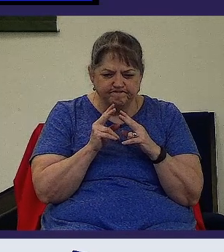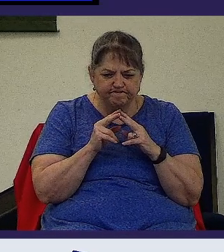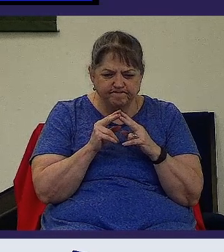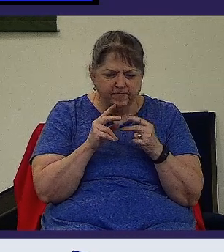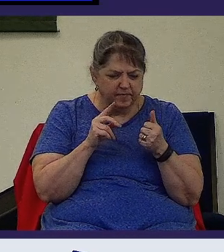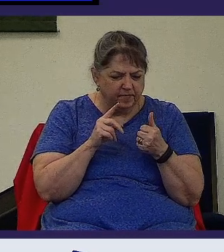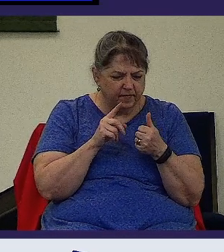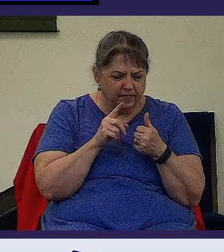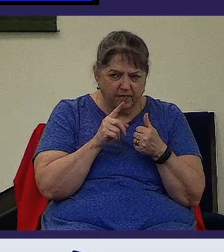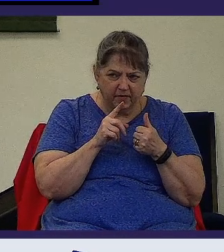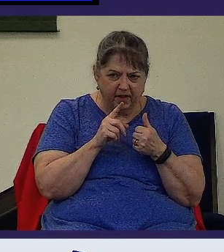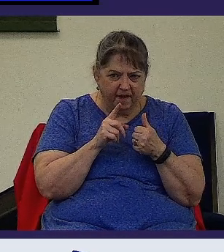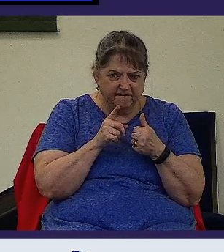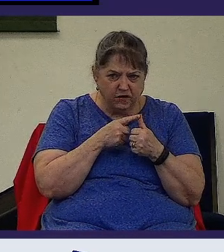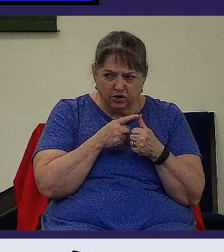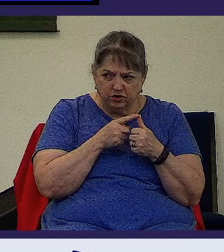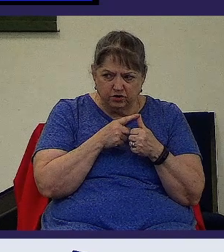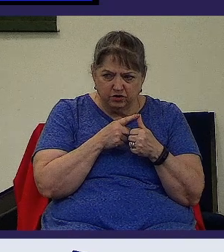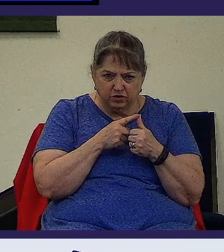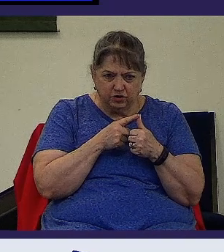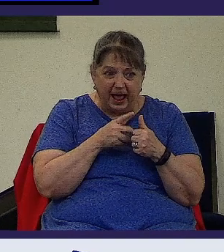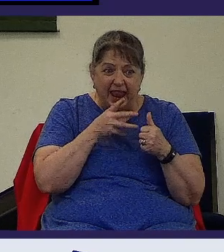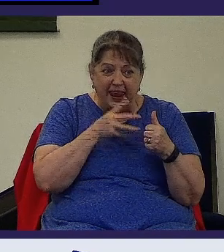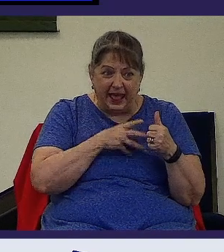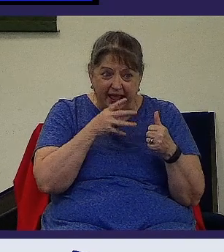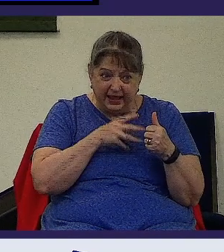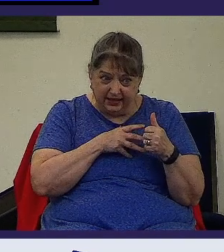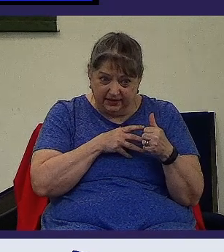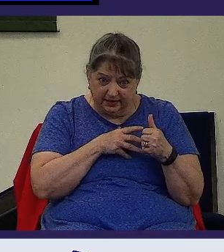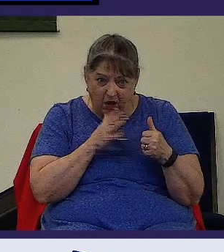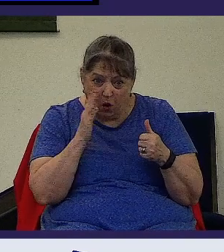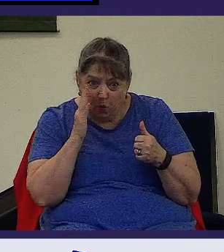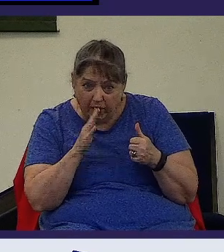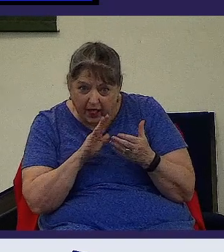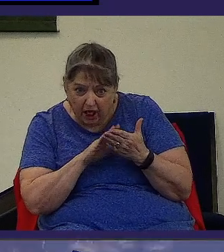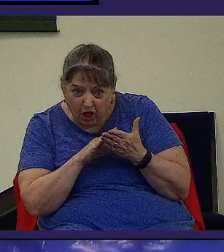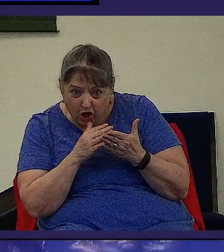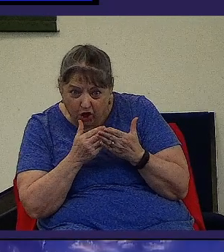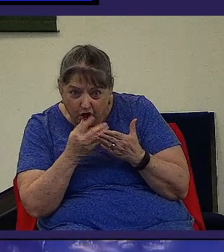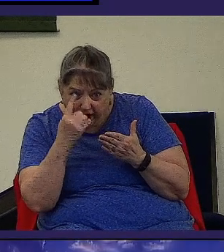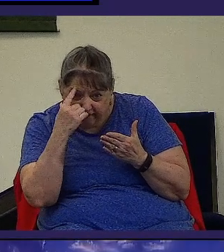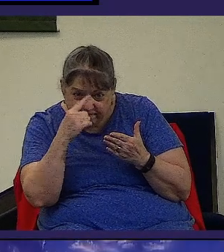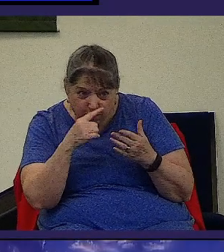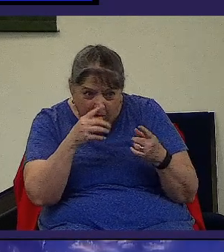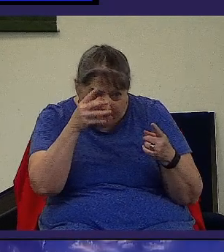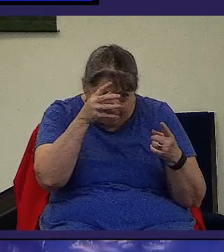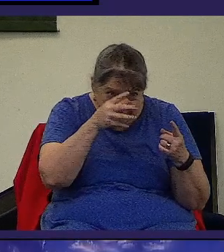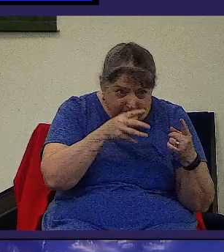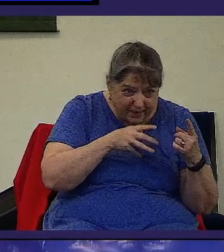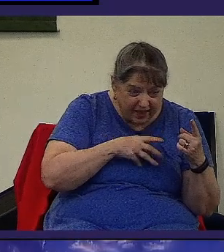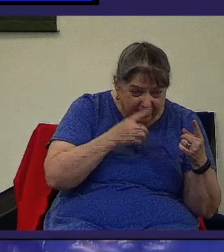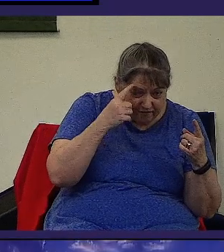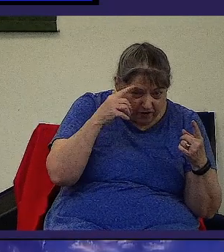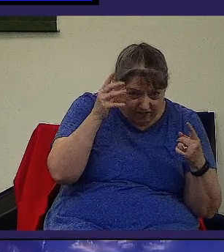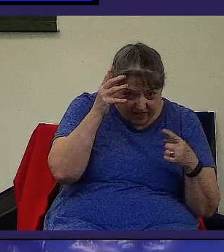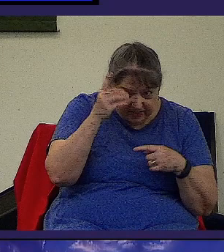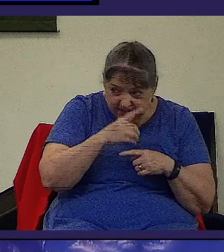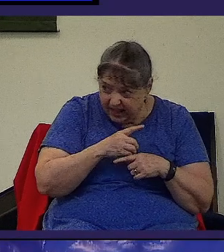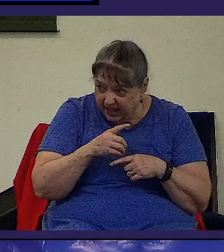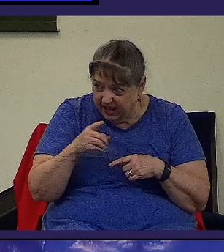will be the ladies are going to make food for us soon fathers you get that the ladies you're going to cook for us isn't that awesome